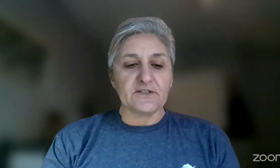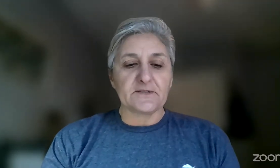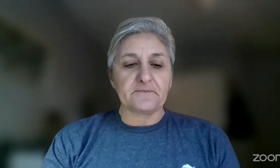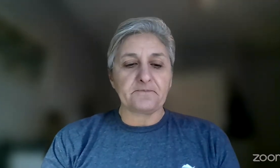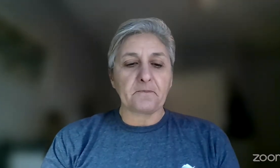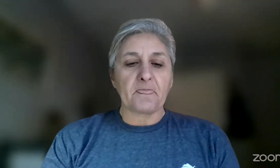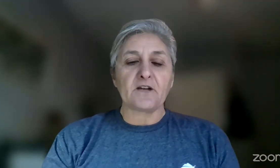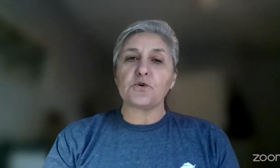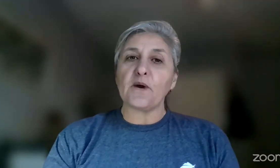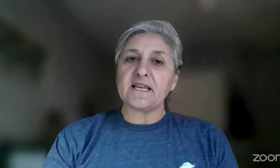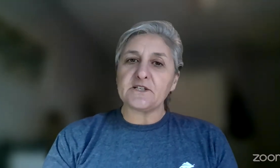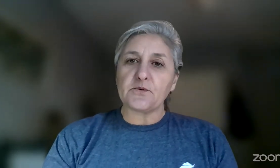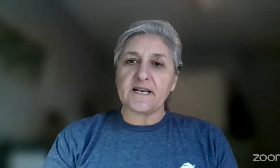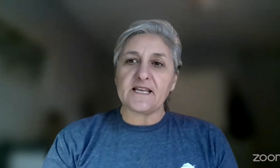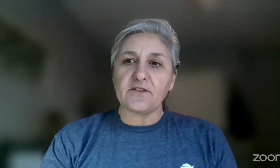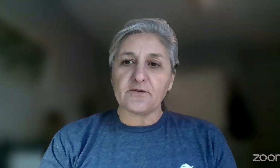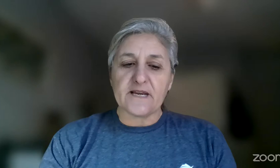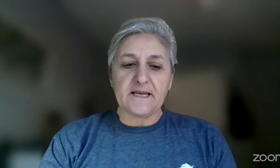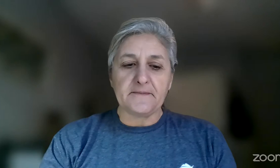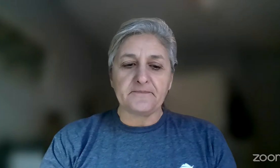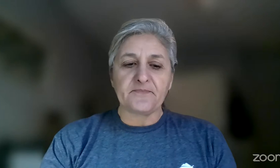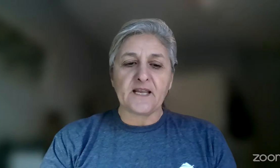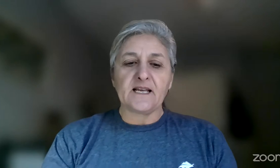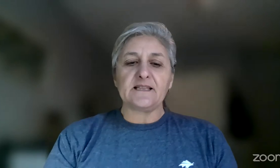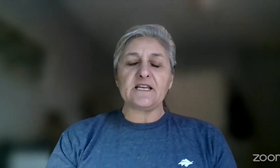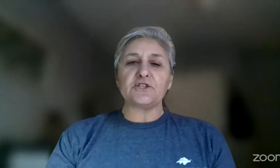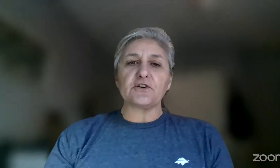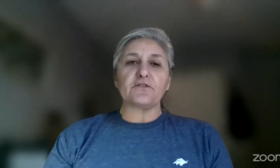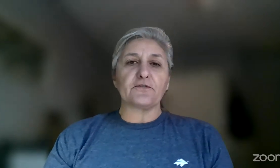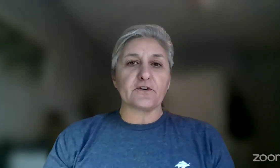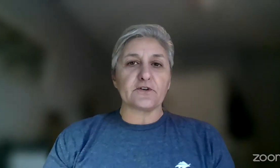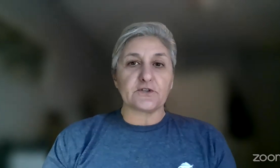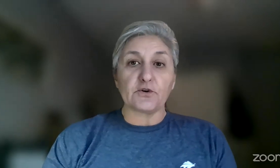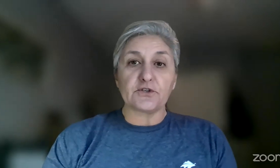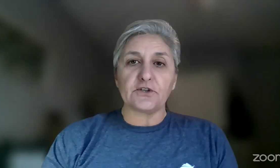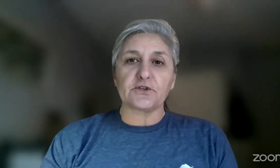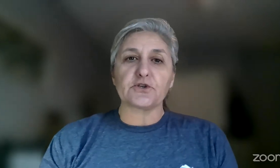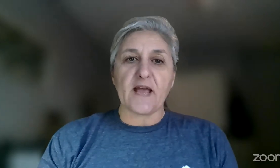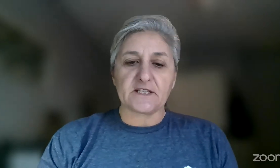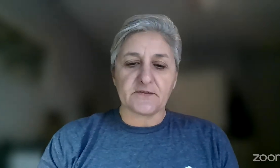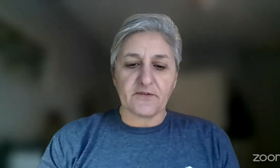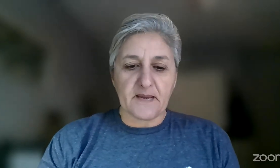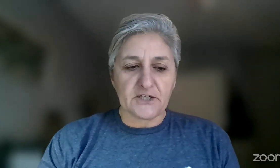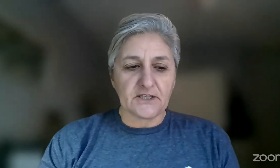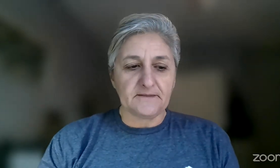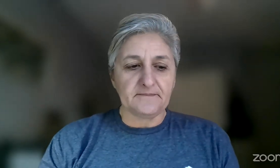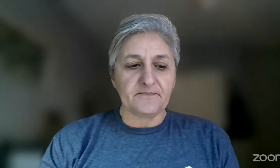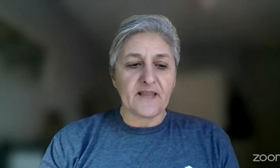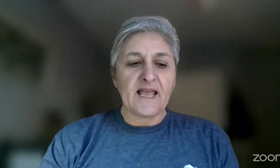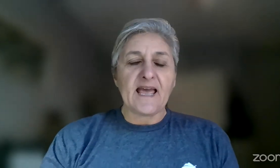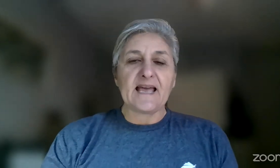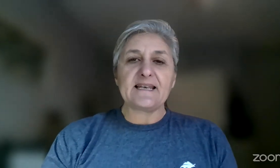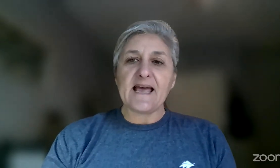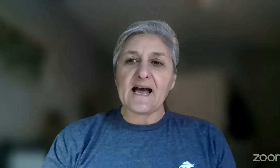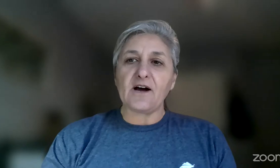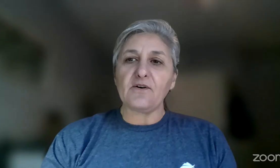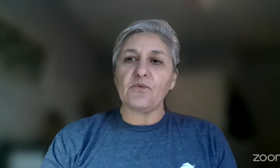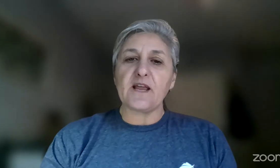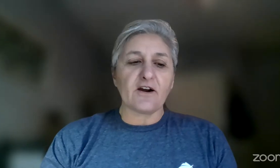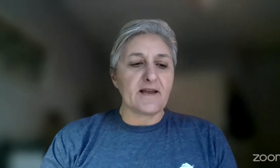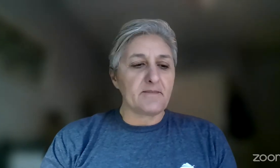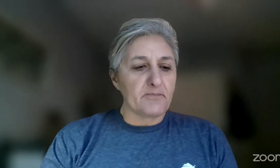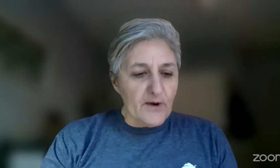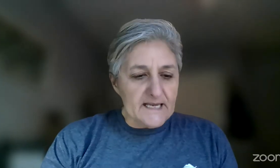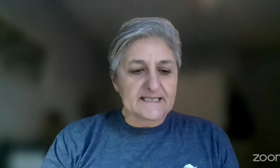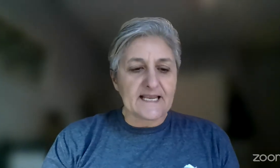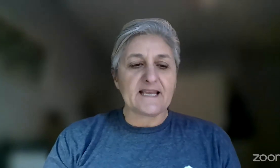Matters. 2023, Leisure for Social Transformation. And now